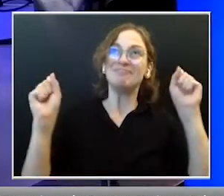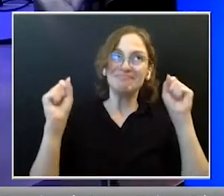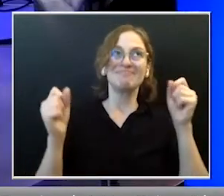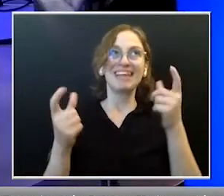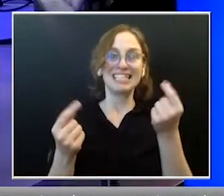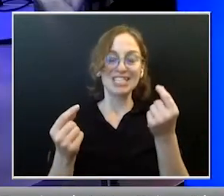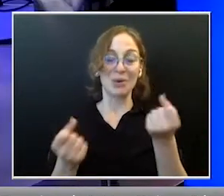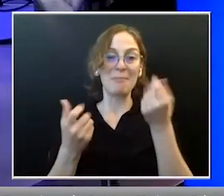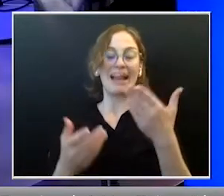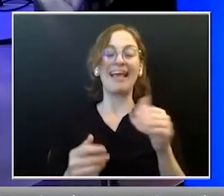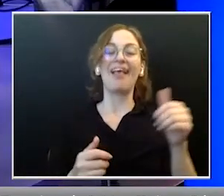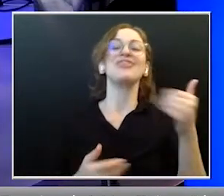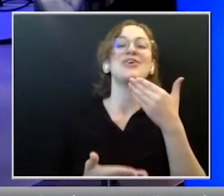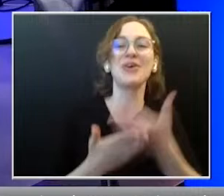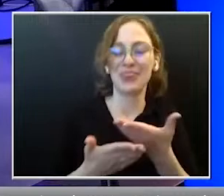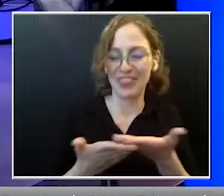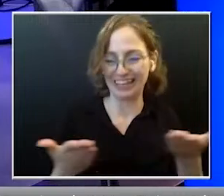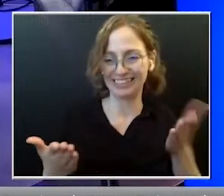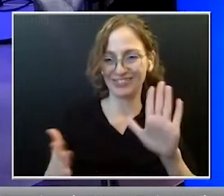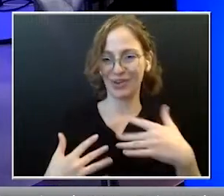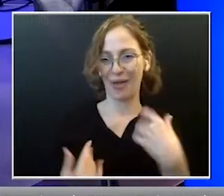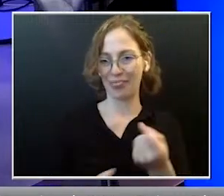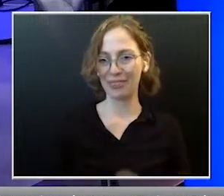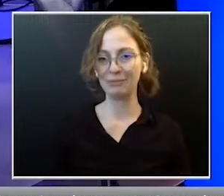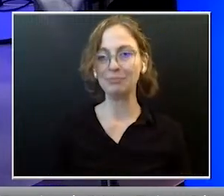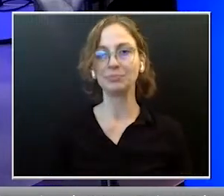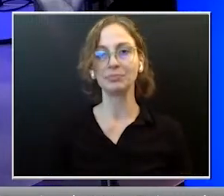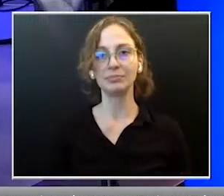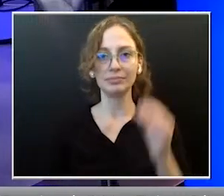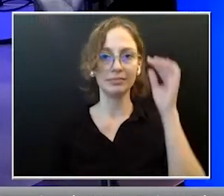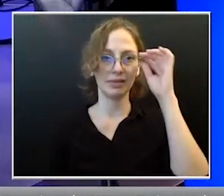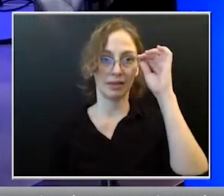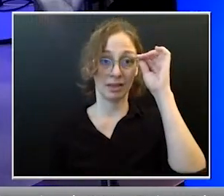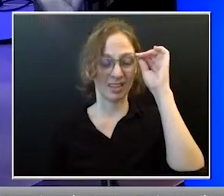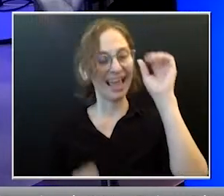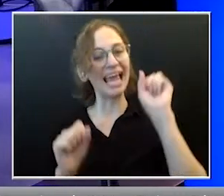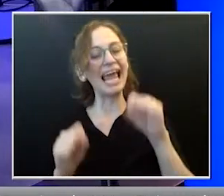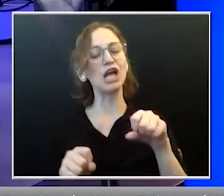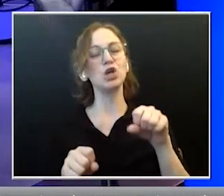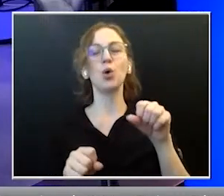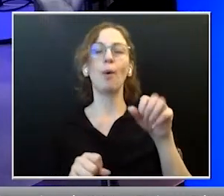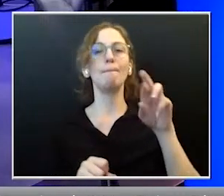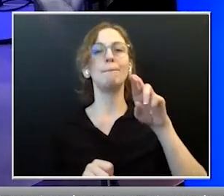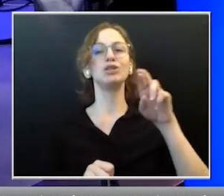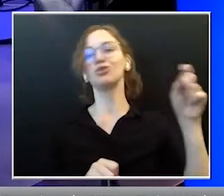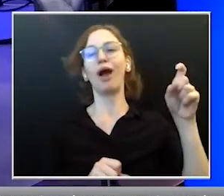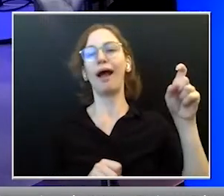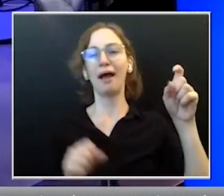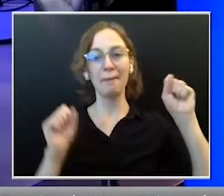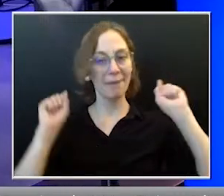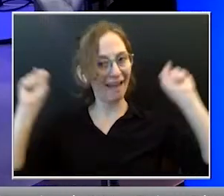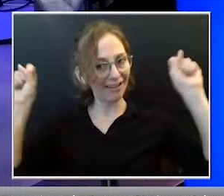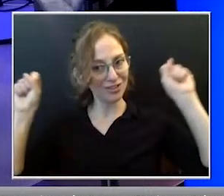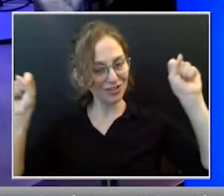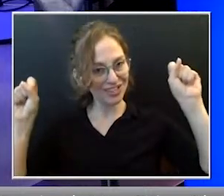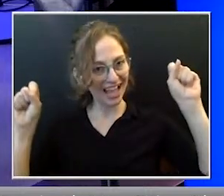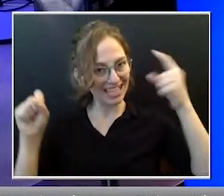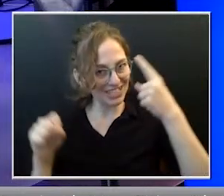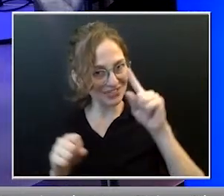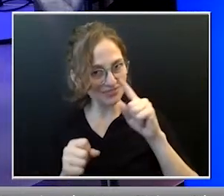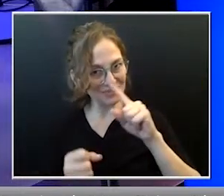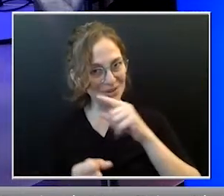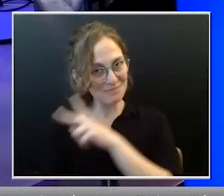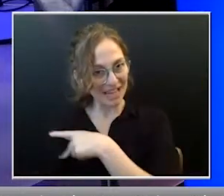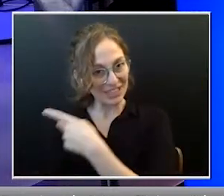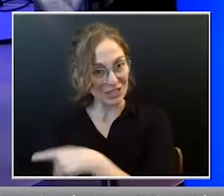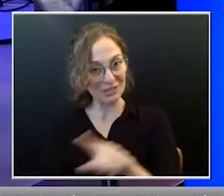yet prescribe exercise to a patient? Can you write it out on a prescription? Dr. Jewell, can you do that? I